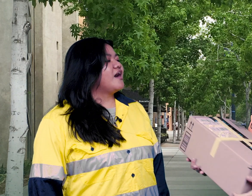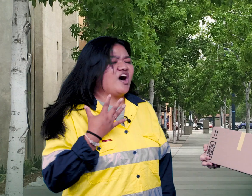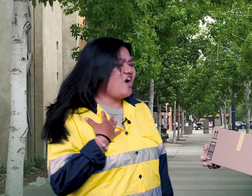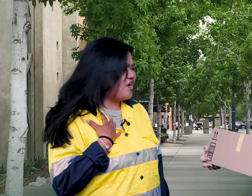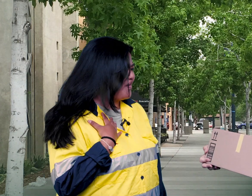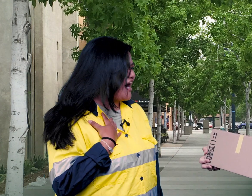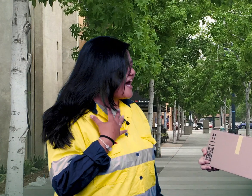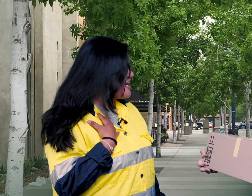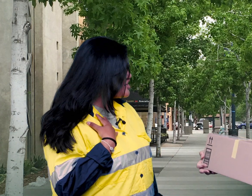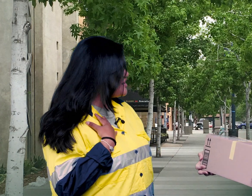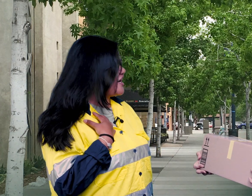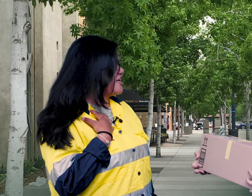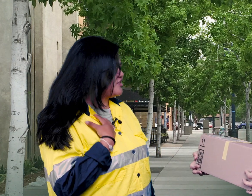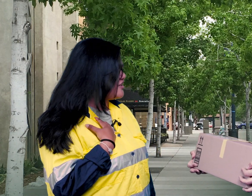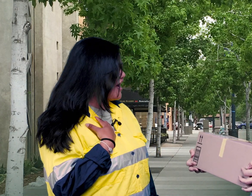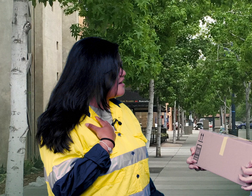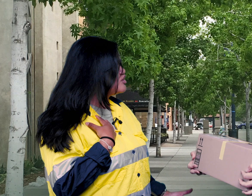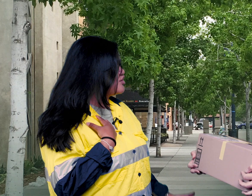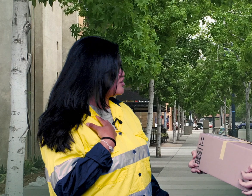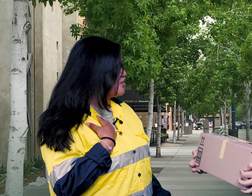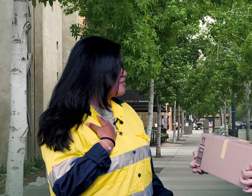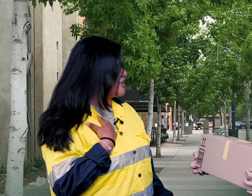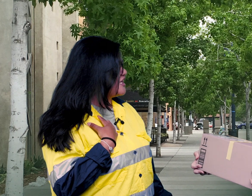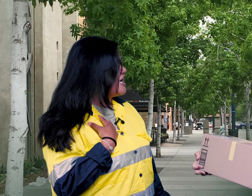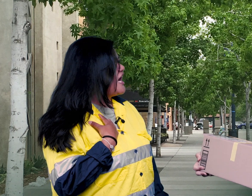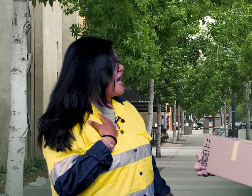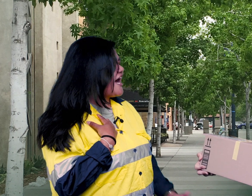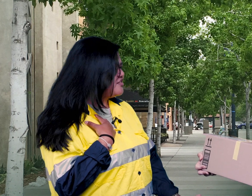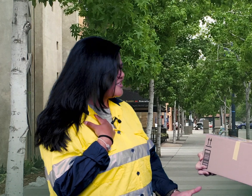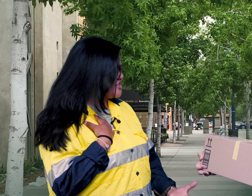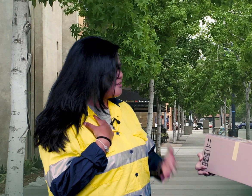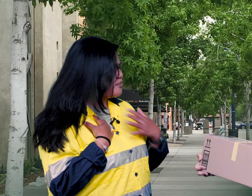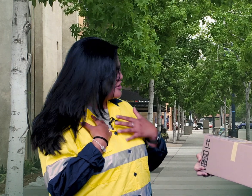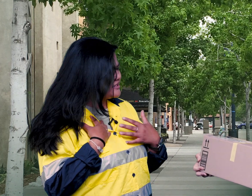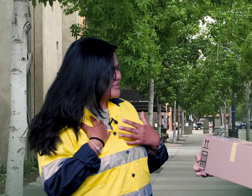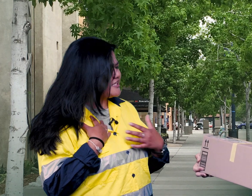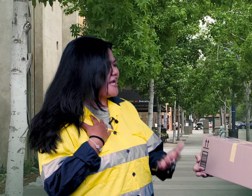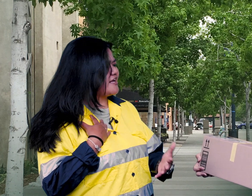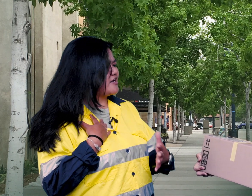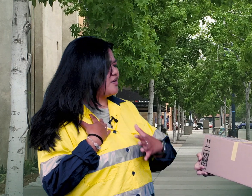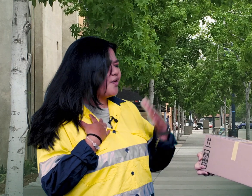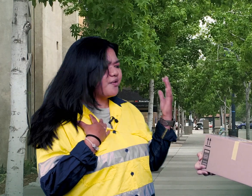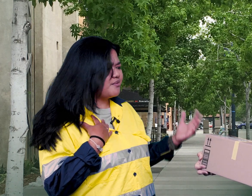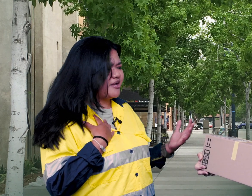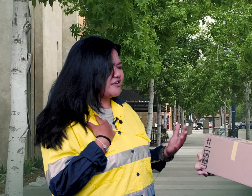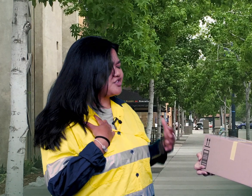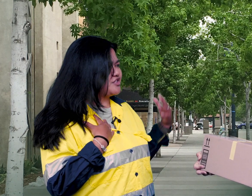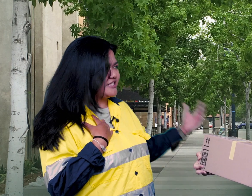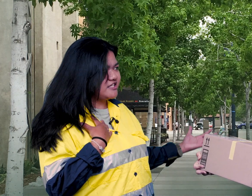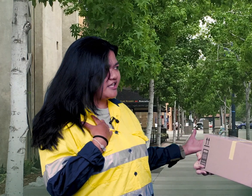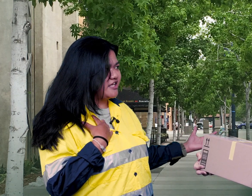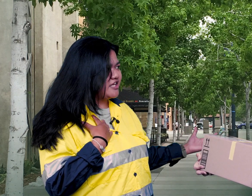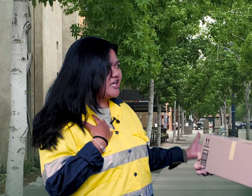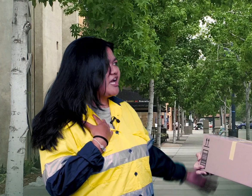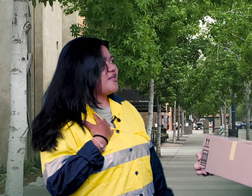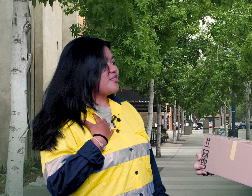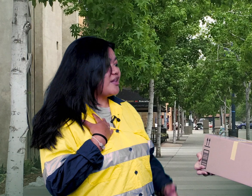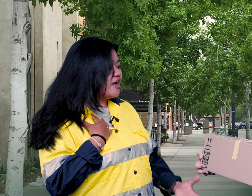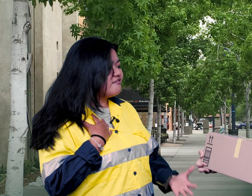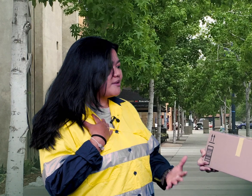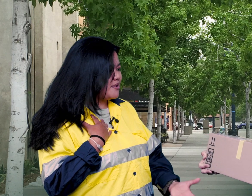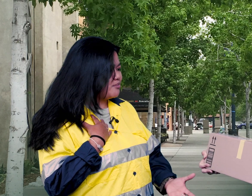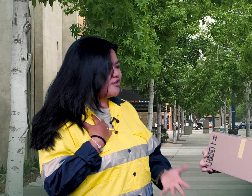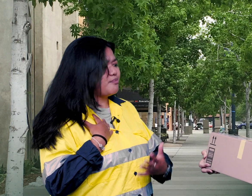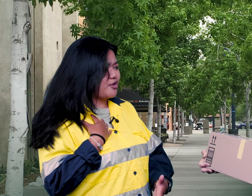to her. Oh, I actually can't do that. I'm so sorry. Oh. I don't actually personally take all the mails to Sydney.